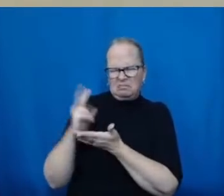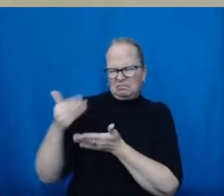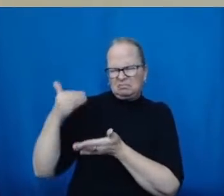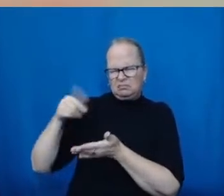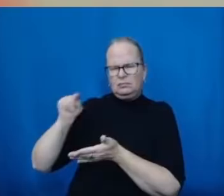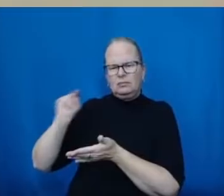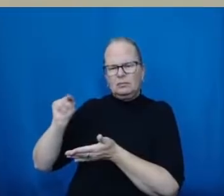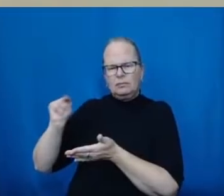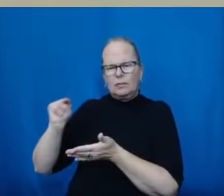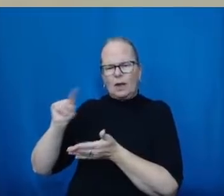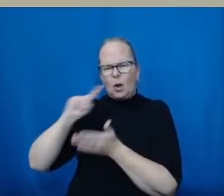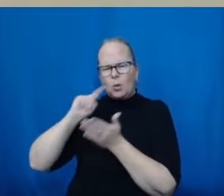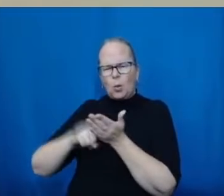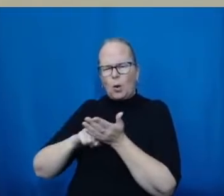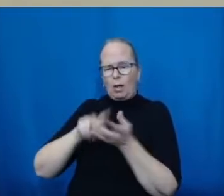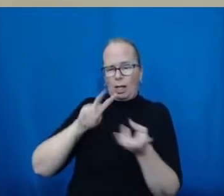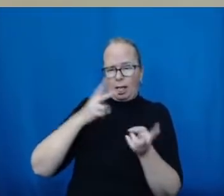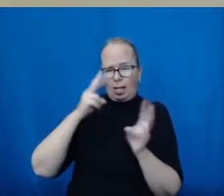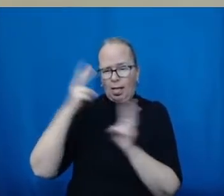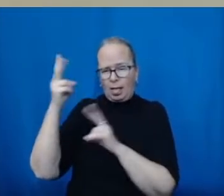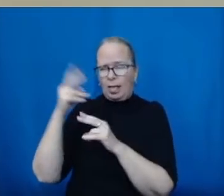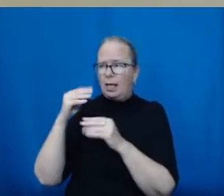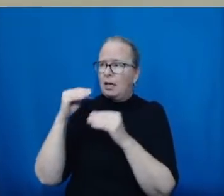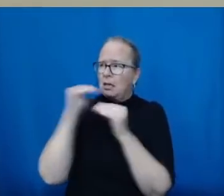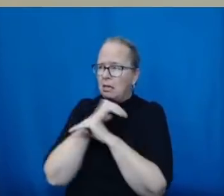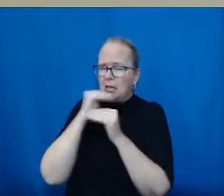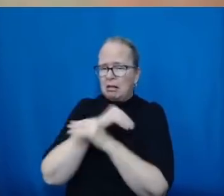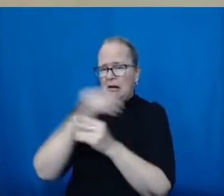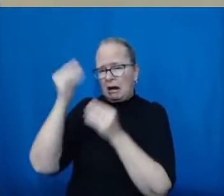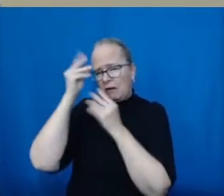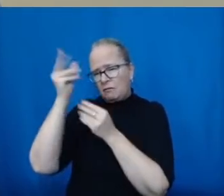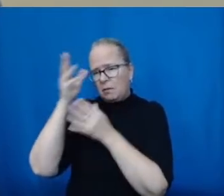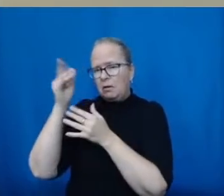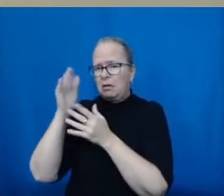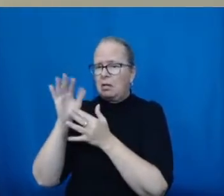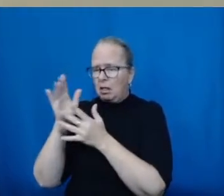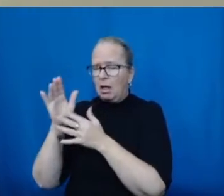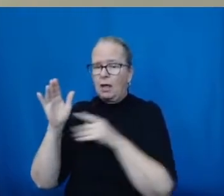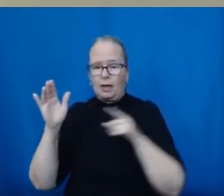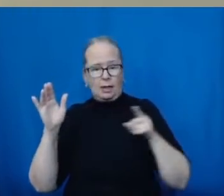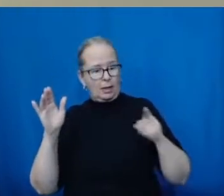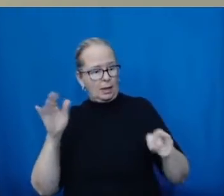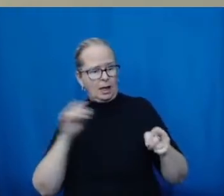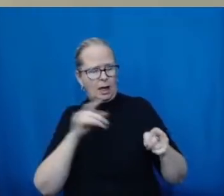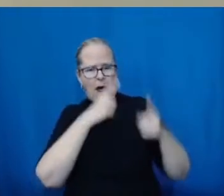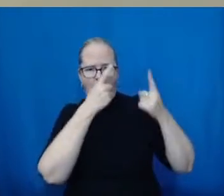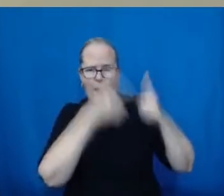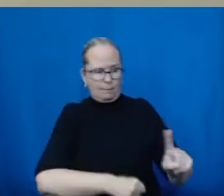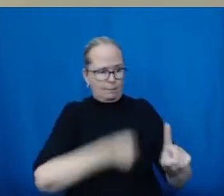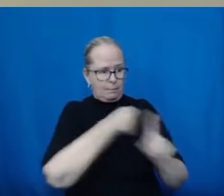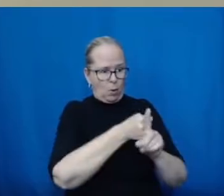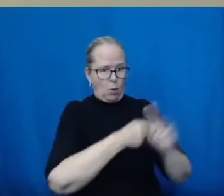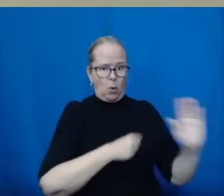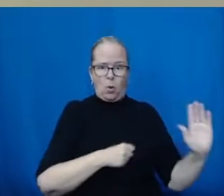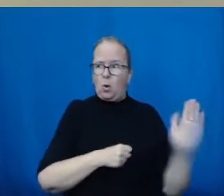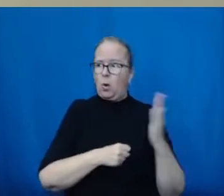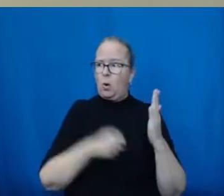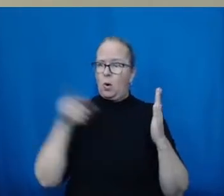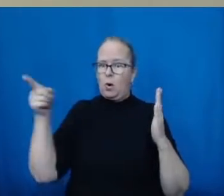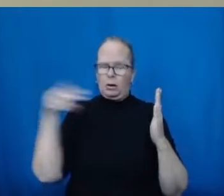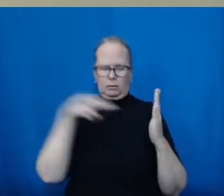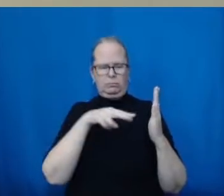good news. And the big thing I think that we're going to talk to, I might have to come back and talk about this more, is we have to have